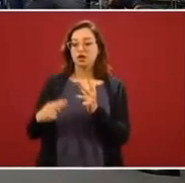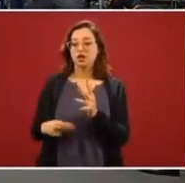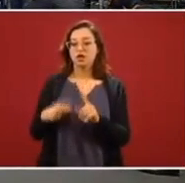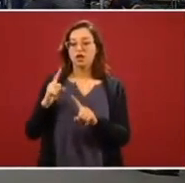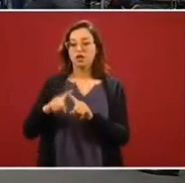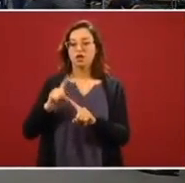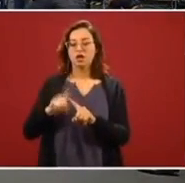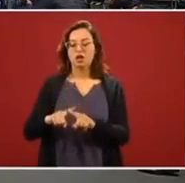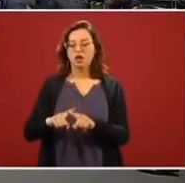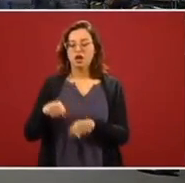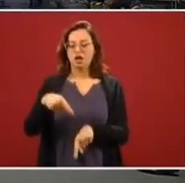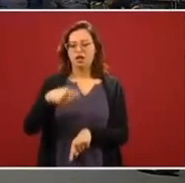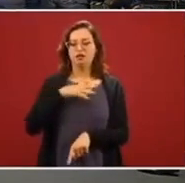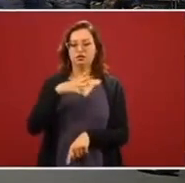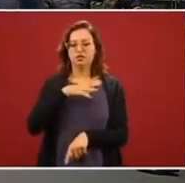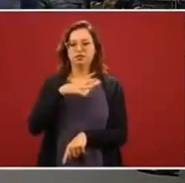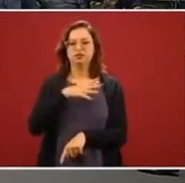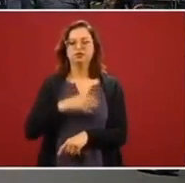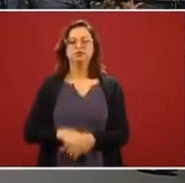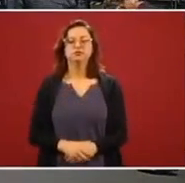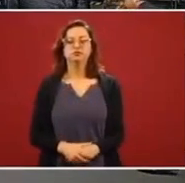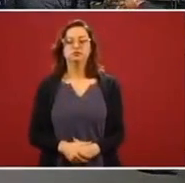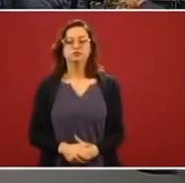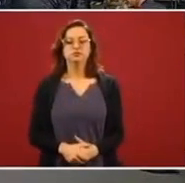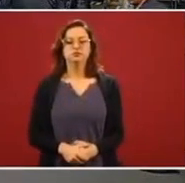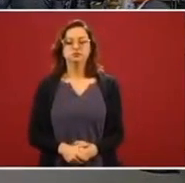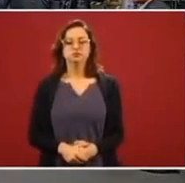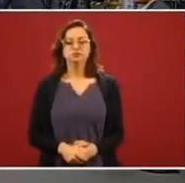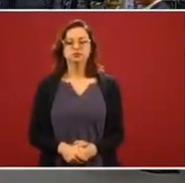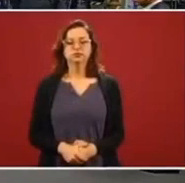Ah, no, aquí está, aquí está. Oh, he has the list right there.